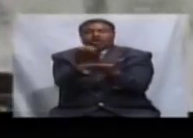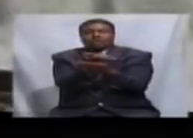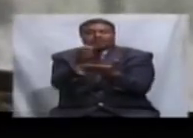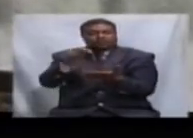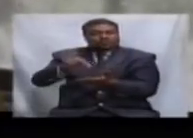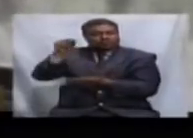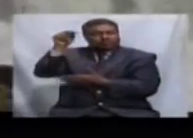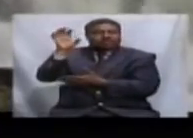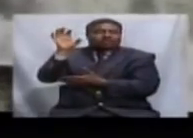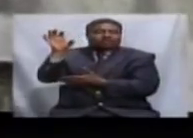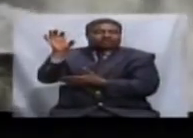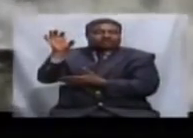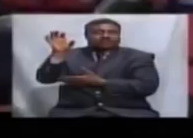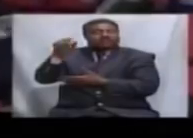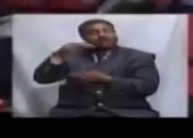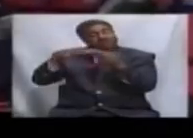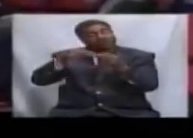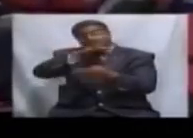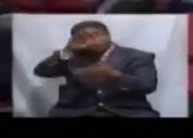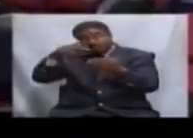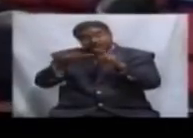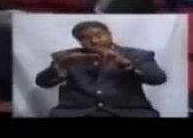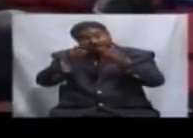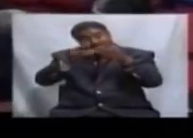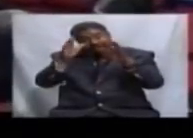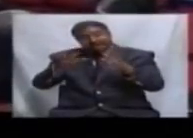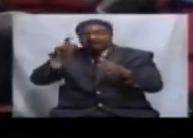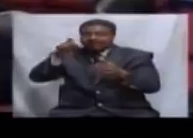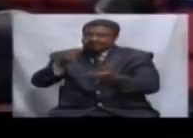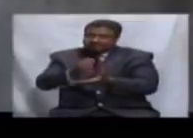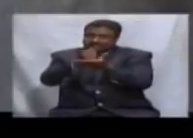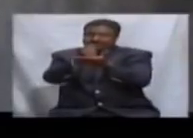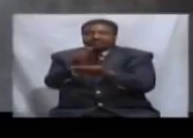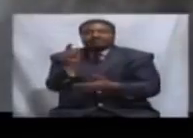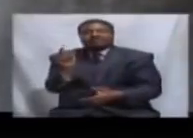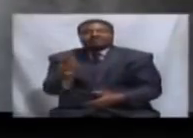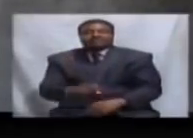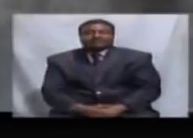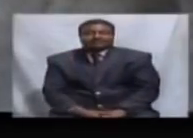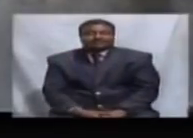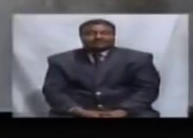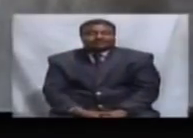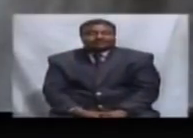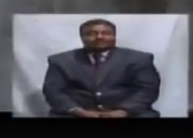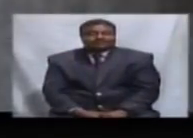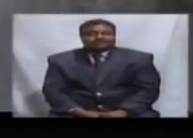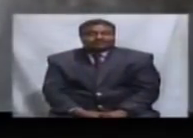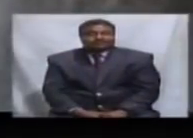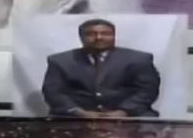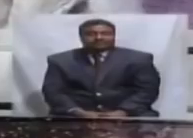Province need the support of all well-meaning partners. Nkweto Mumba for Zanis in Kasama.